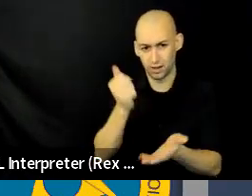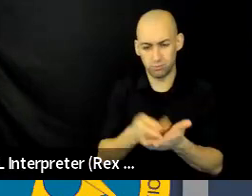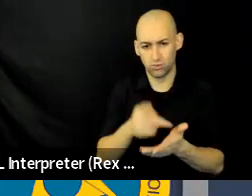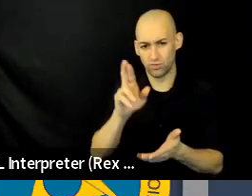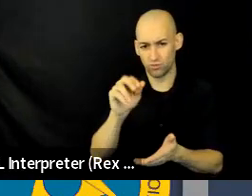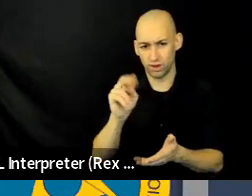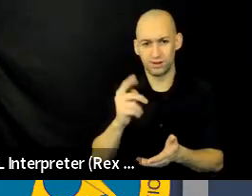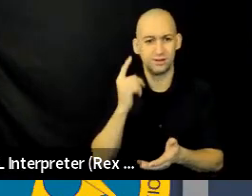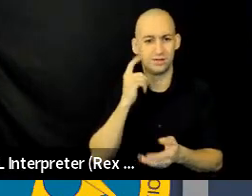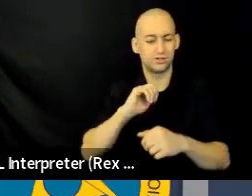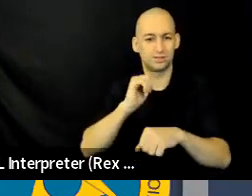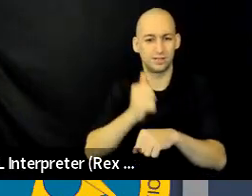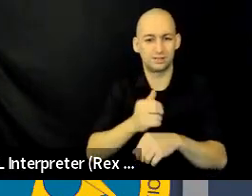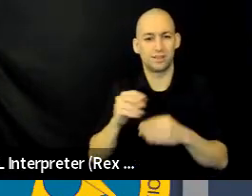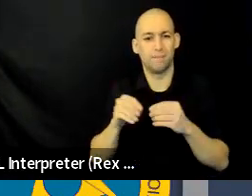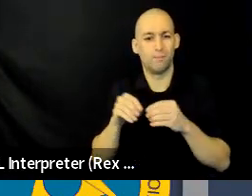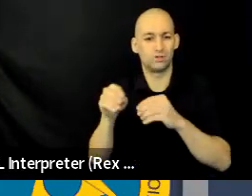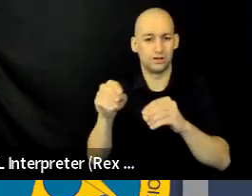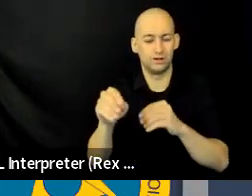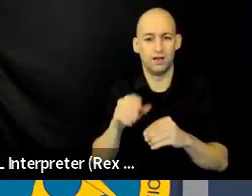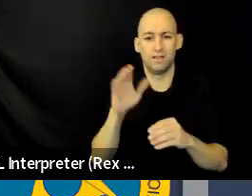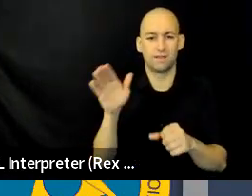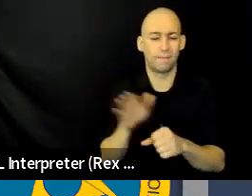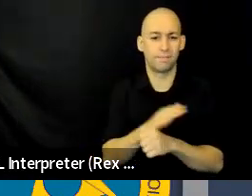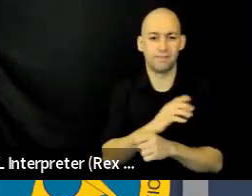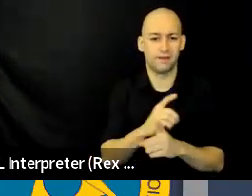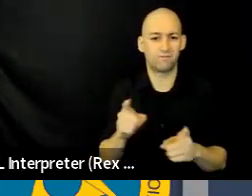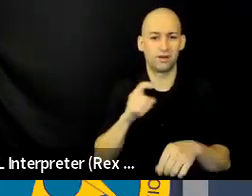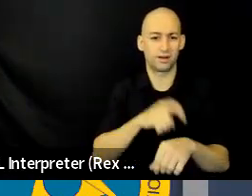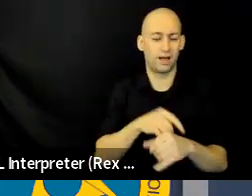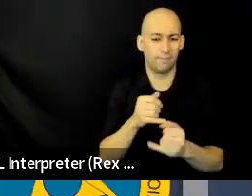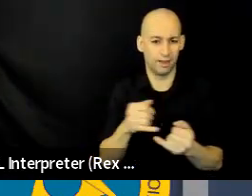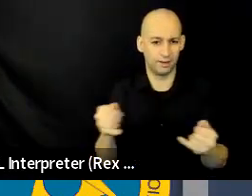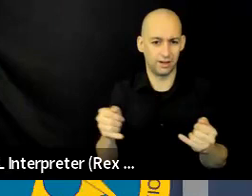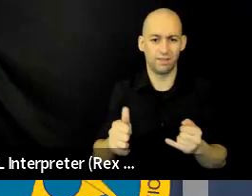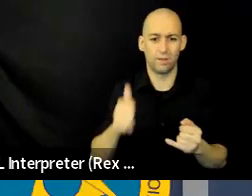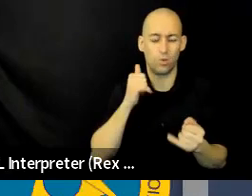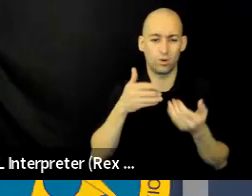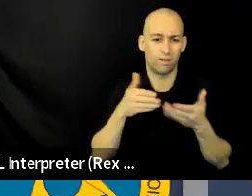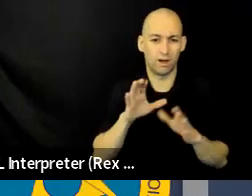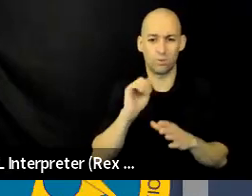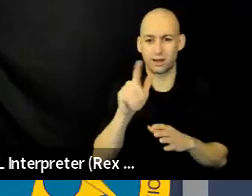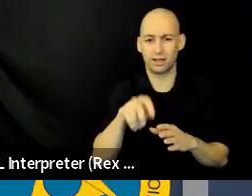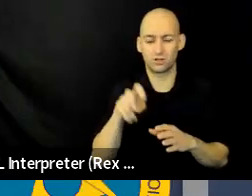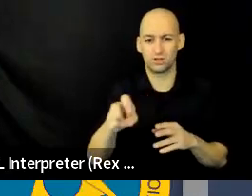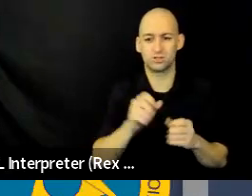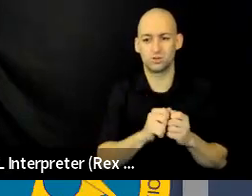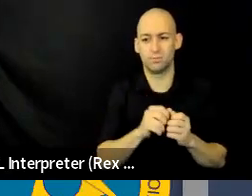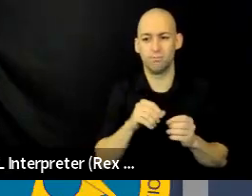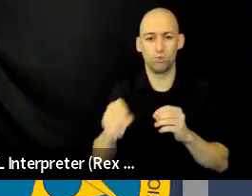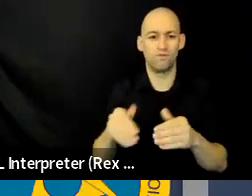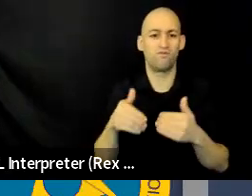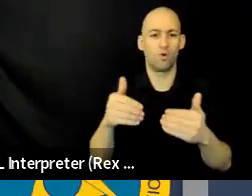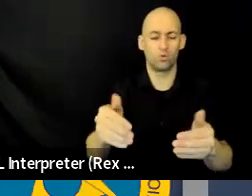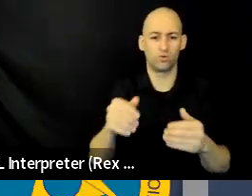it just sets into motion a completely different timeline that won't allow Caltrans to move forward with this project.